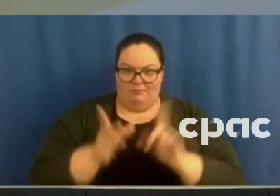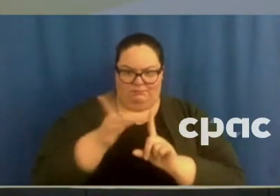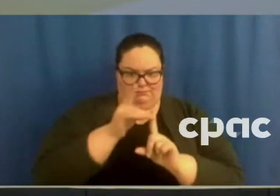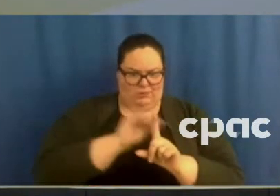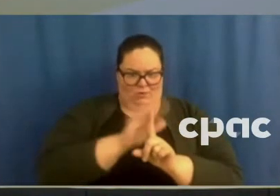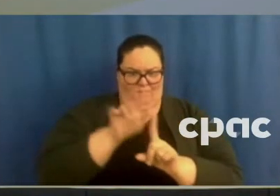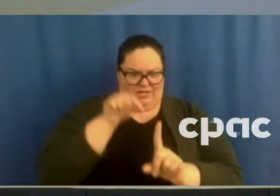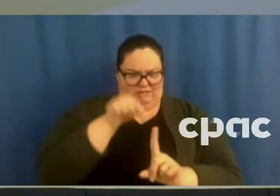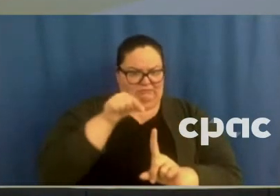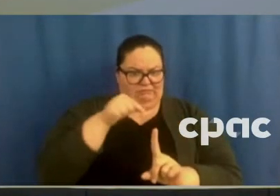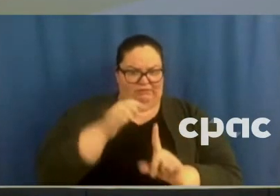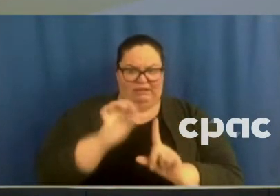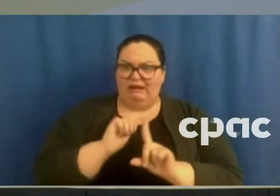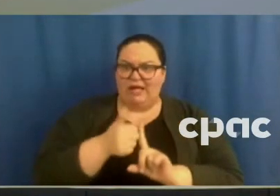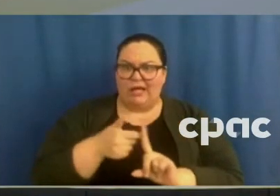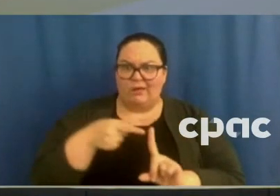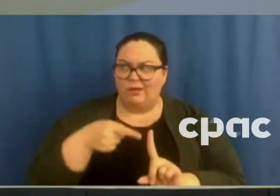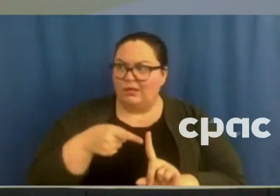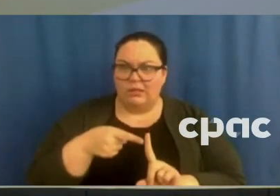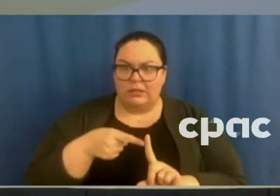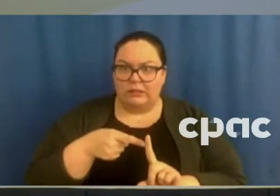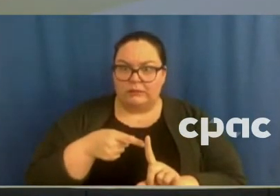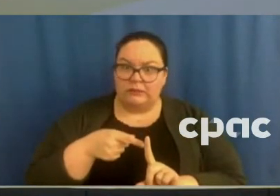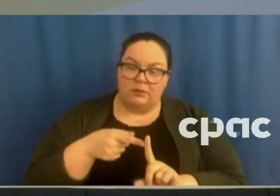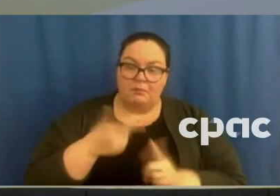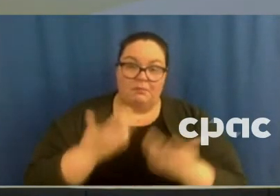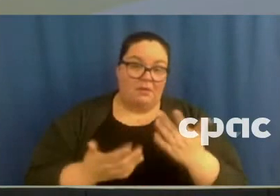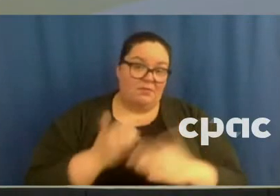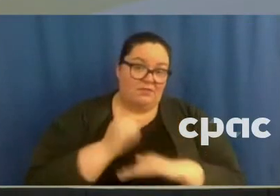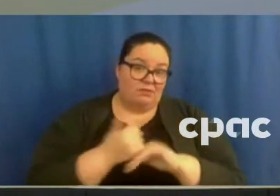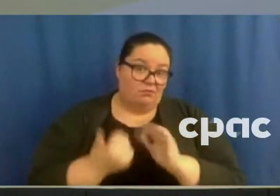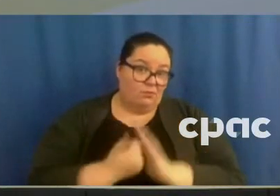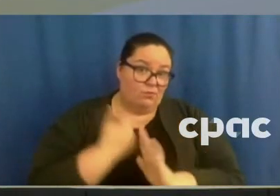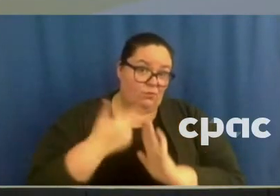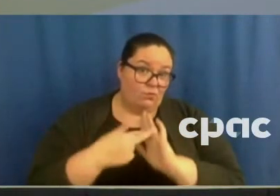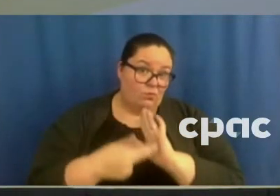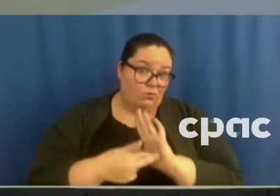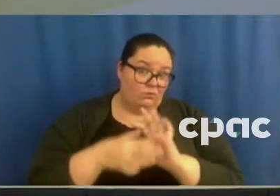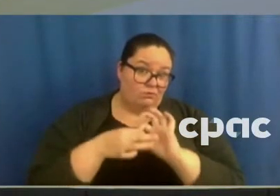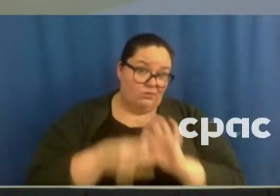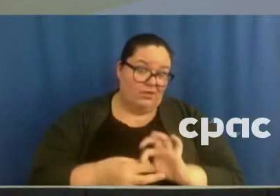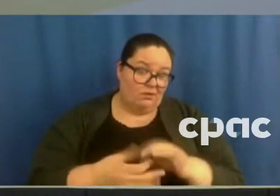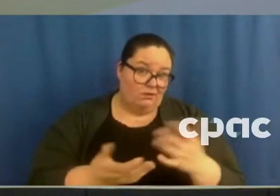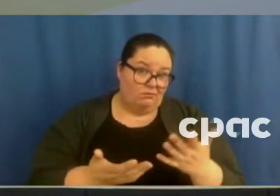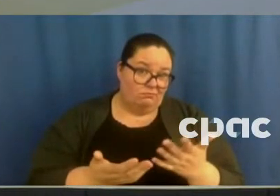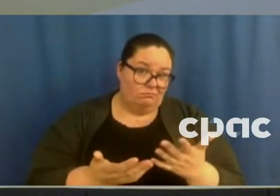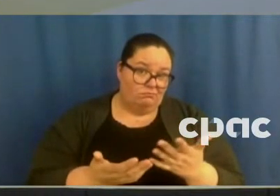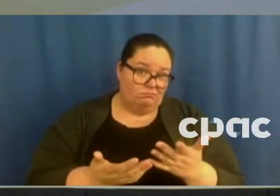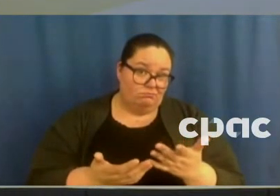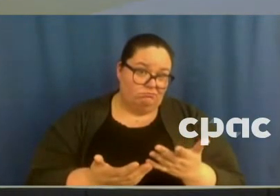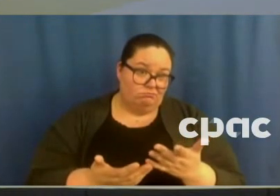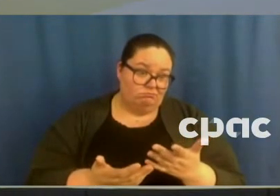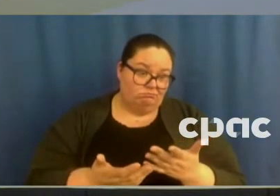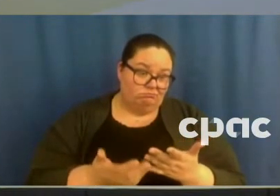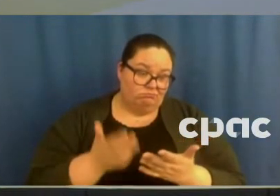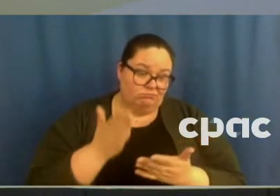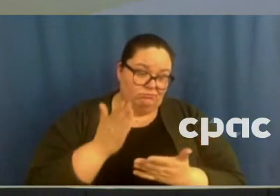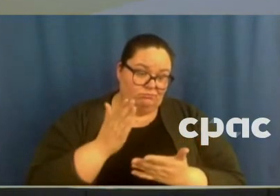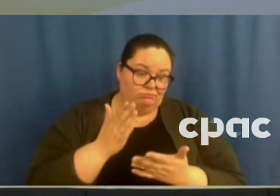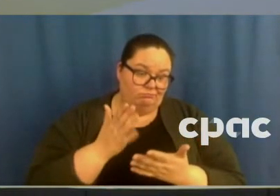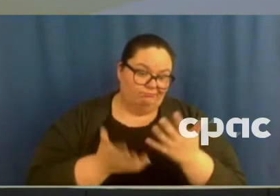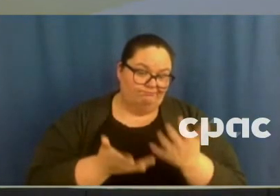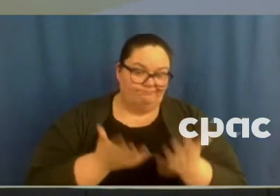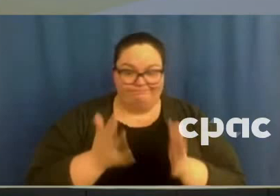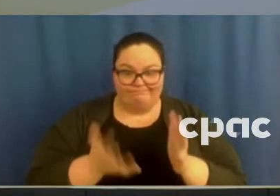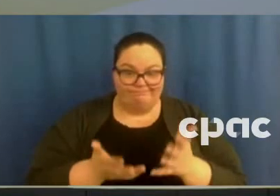and if there's maybe some measures that could be introduced that might sort of stop potentially some gaps in